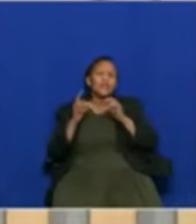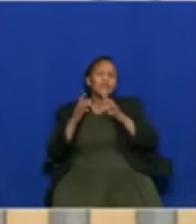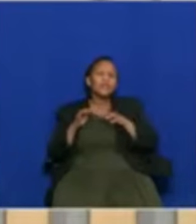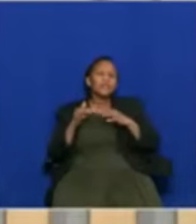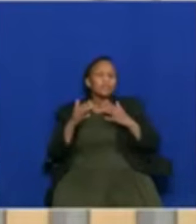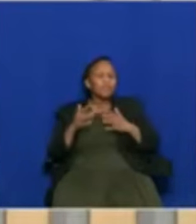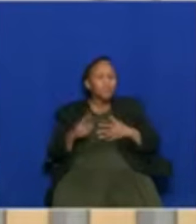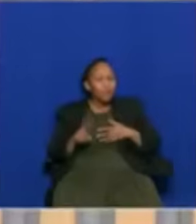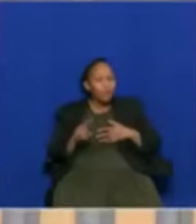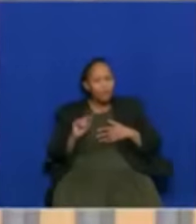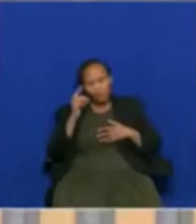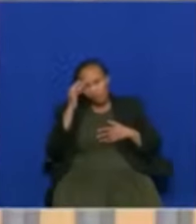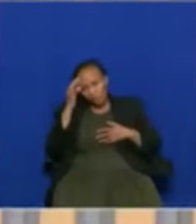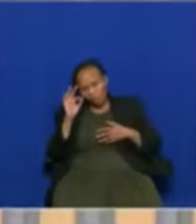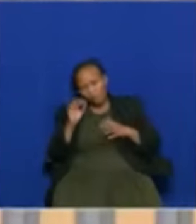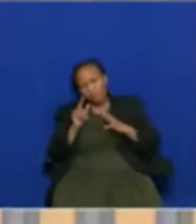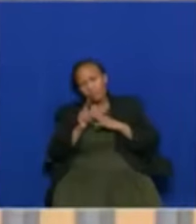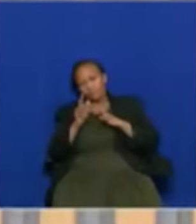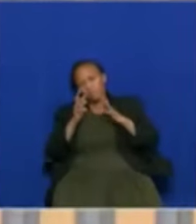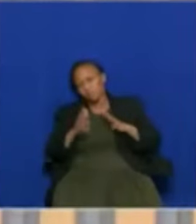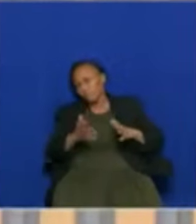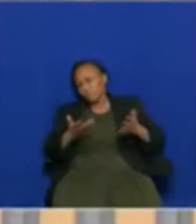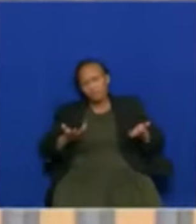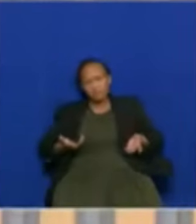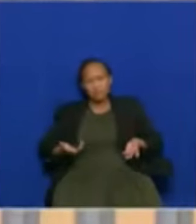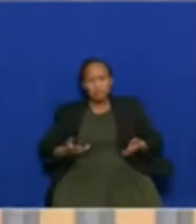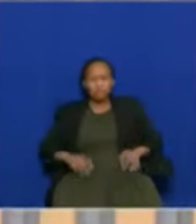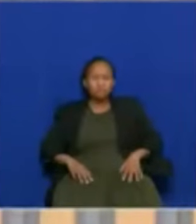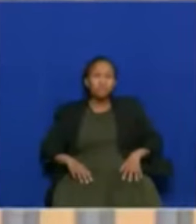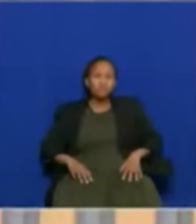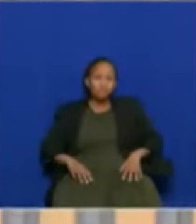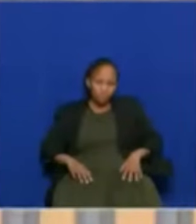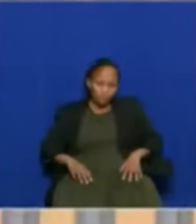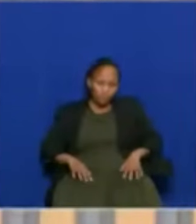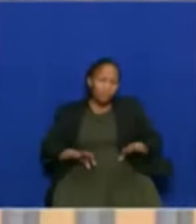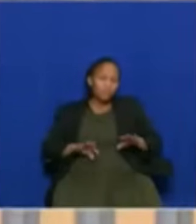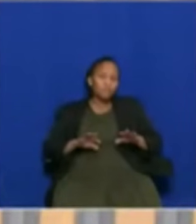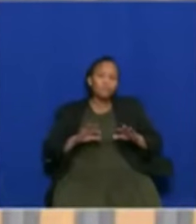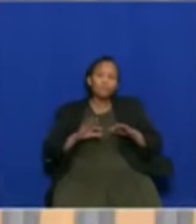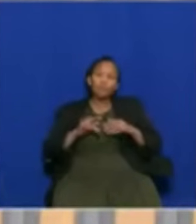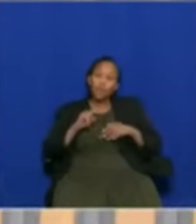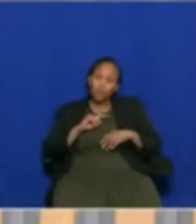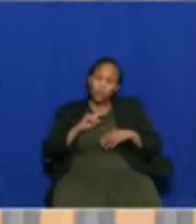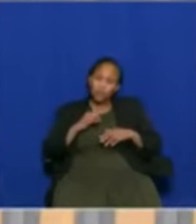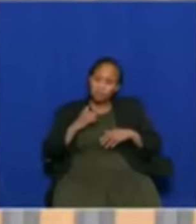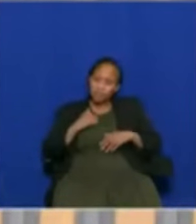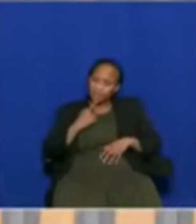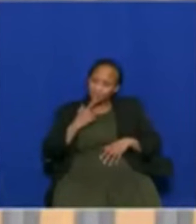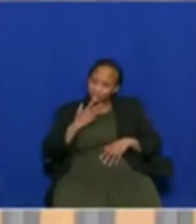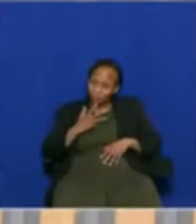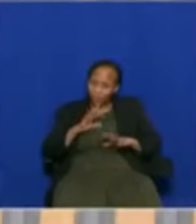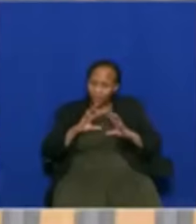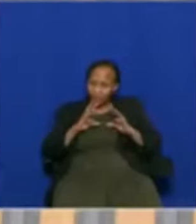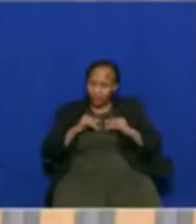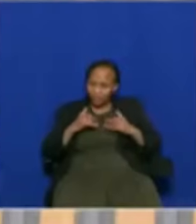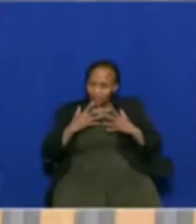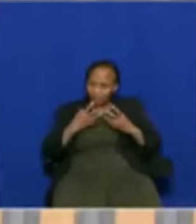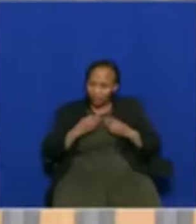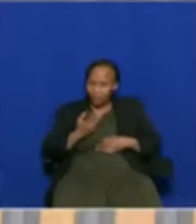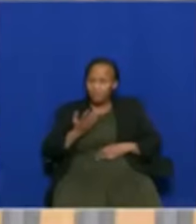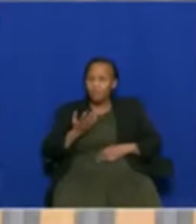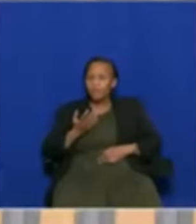sense that everything starts with you, basically. From the investigation side, sir.